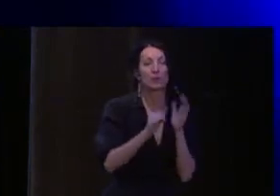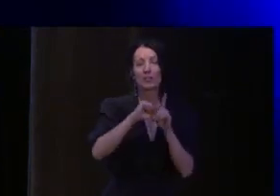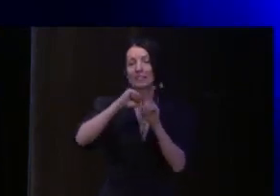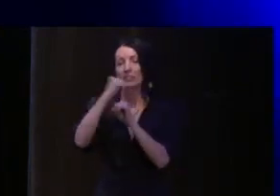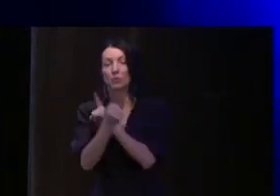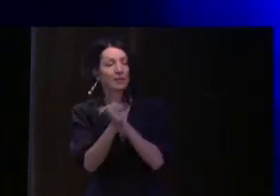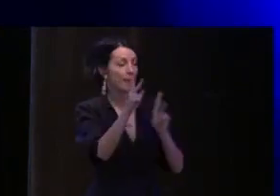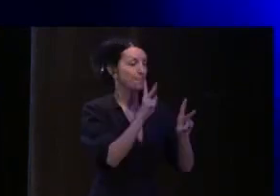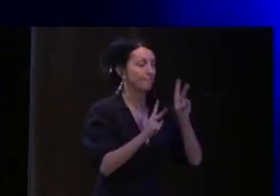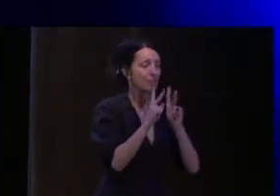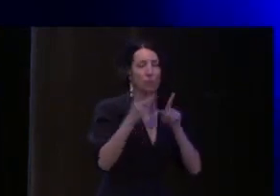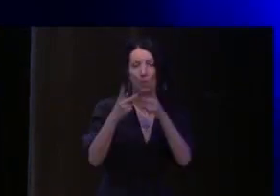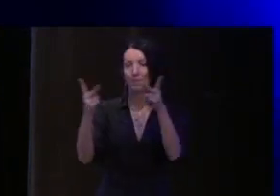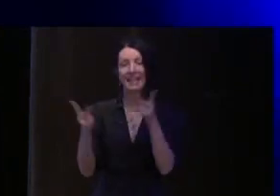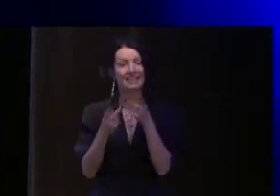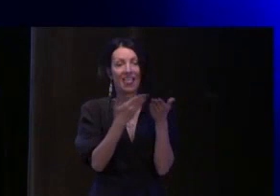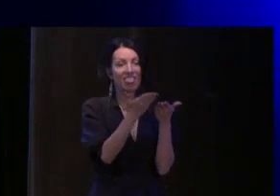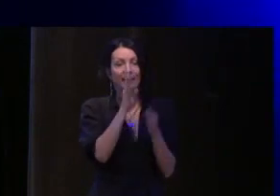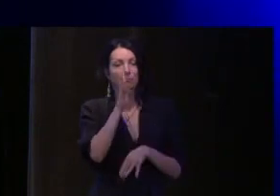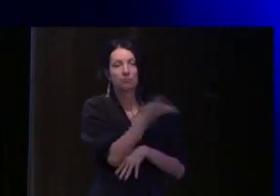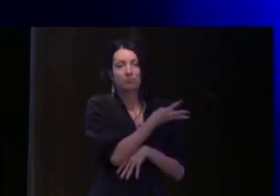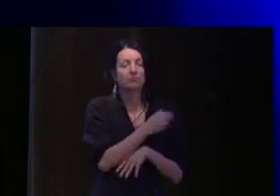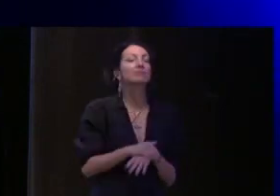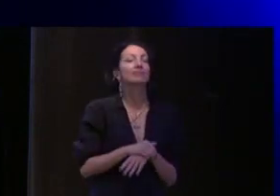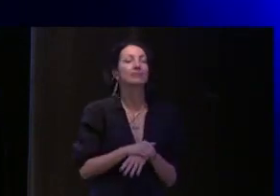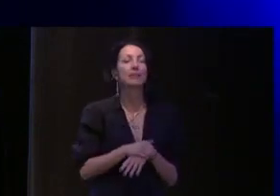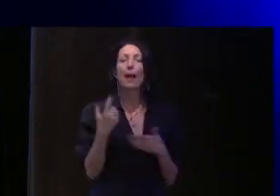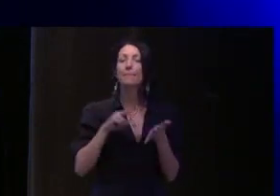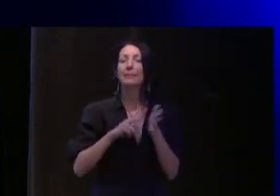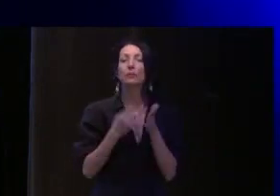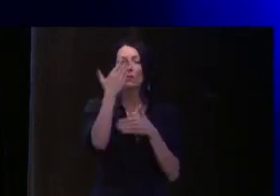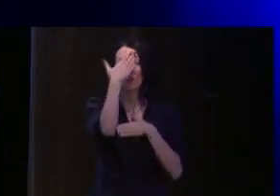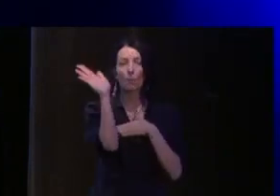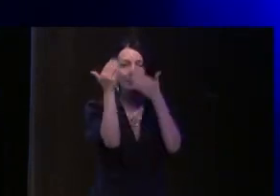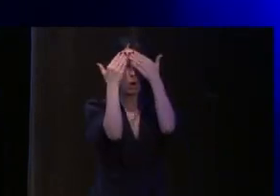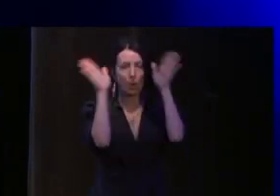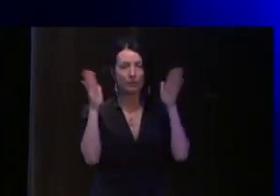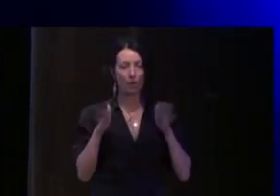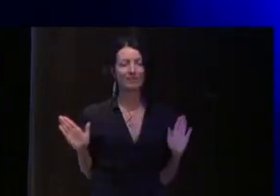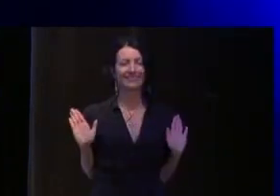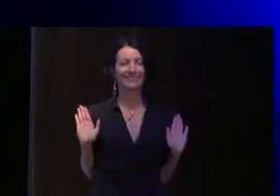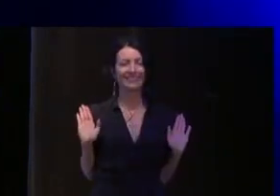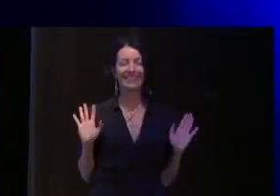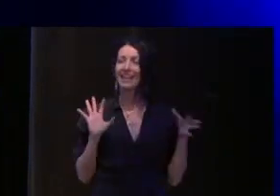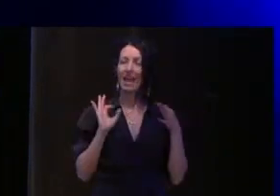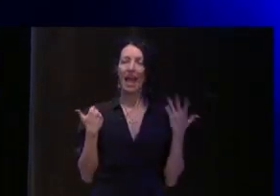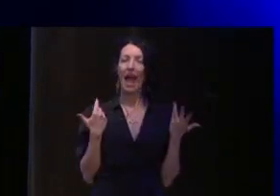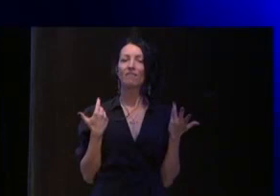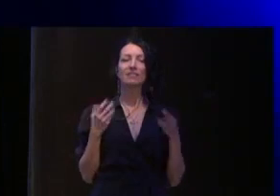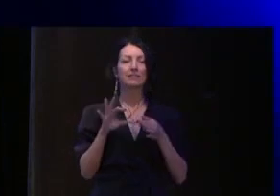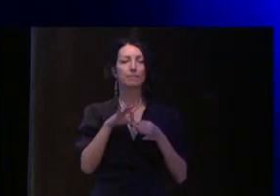and things, or very little to do with it. It is just that we've opened ourselves up and had and courted spiritual